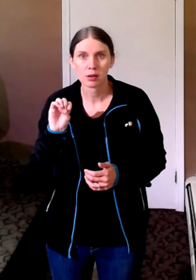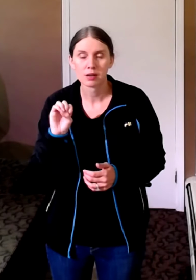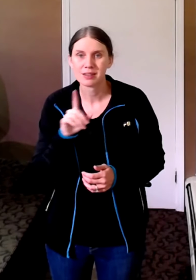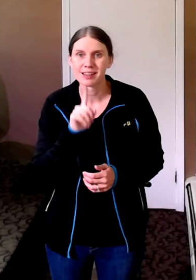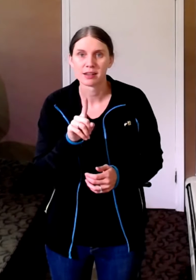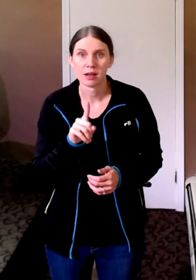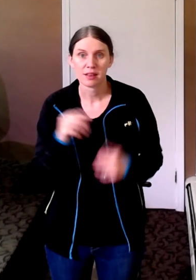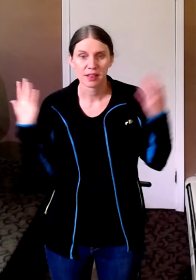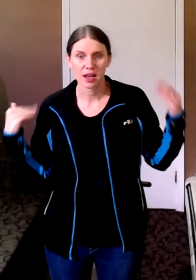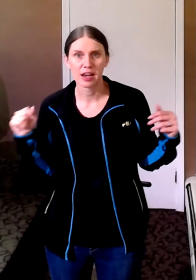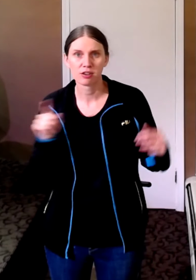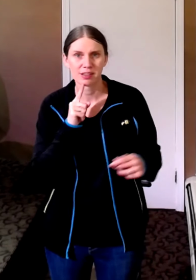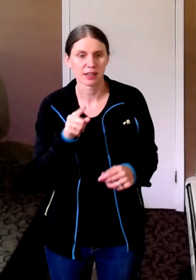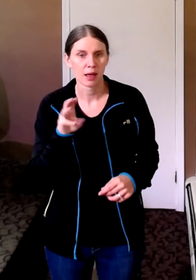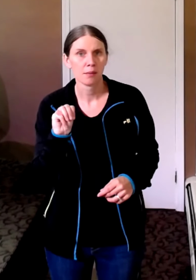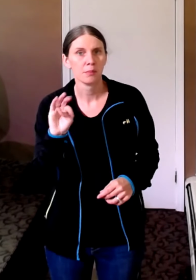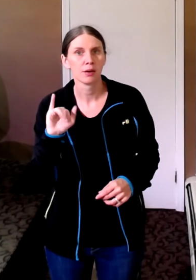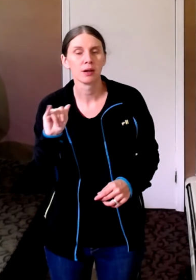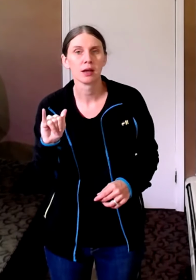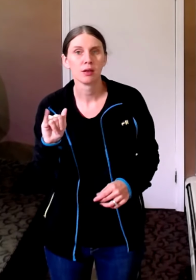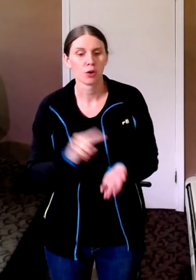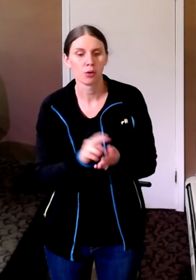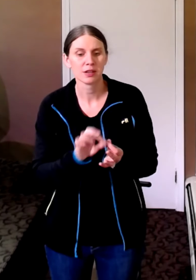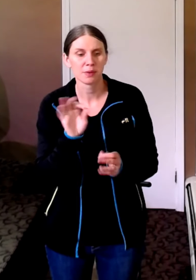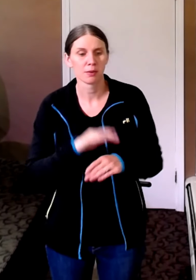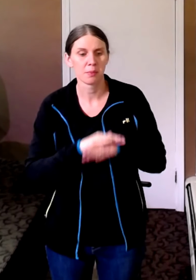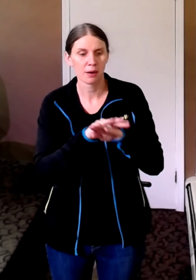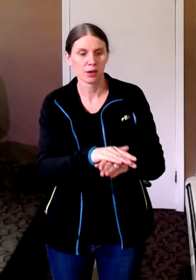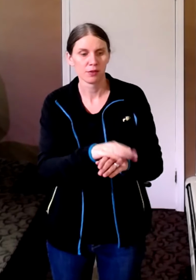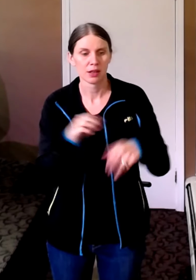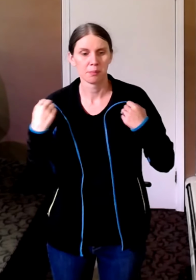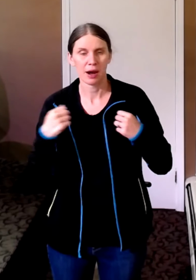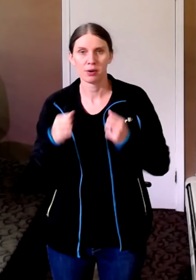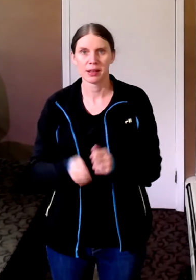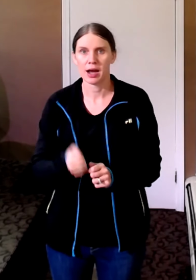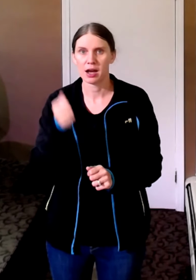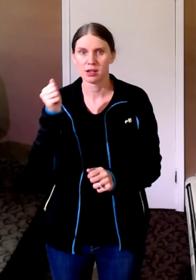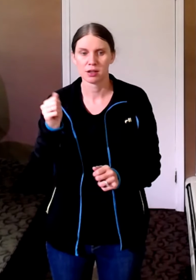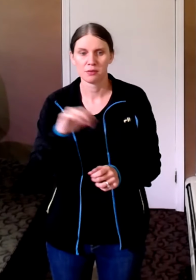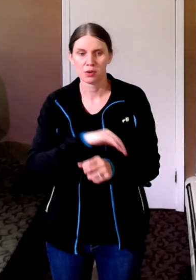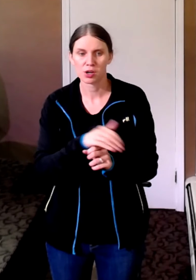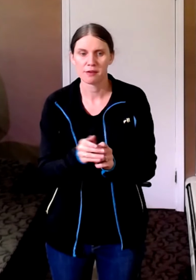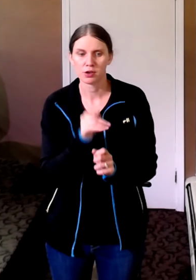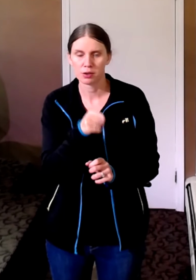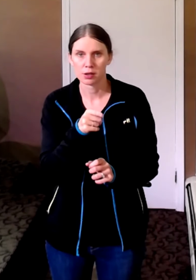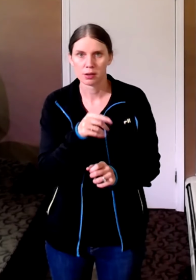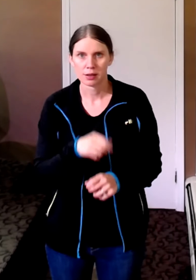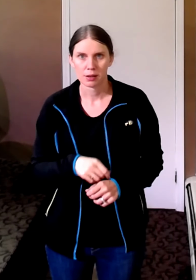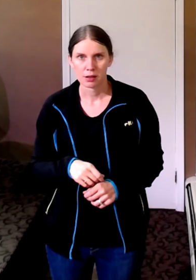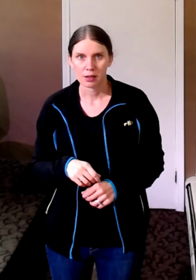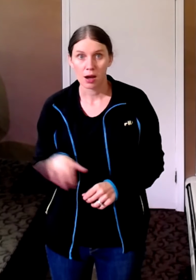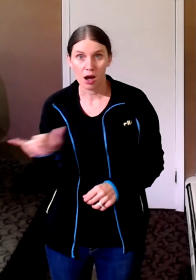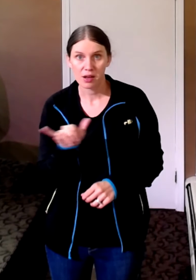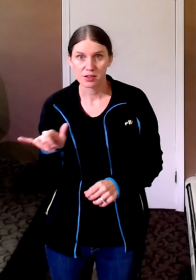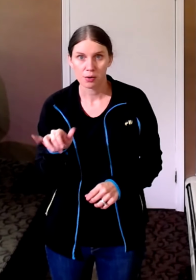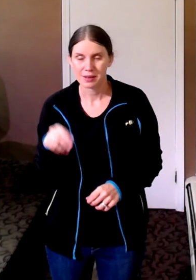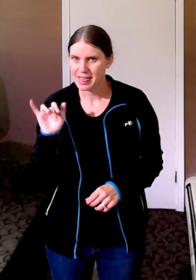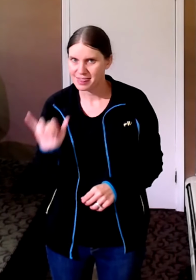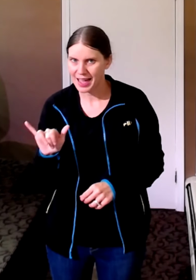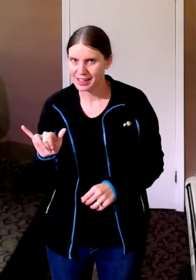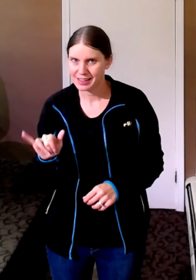it says, the angel said unto Mary, the Holy Ghost shall come upon thee, and the power of the highest shall overshadow thee. Therefore also